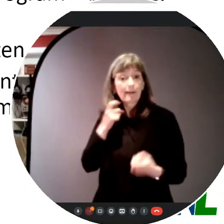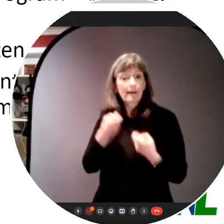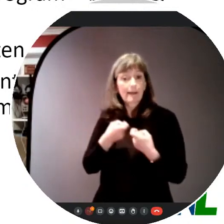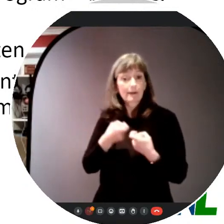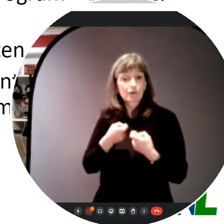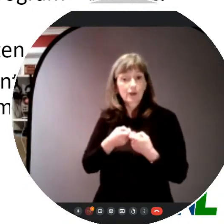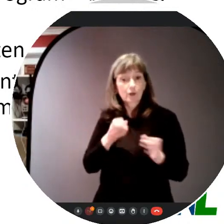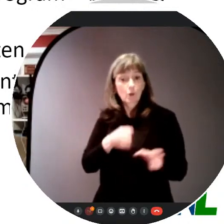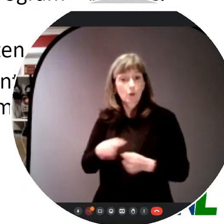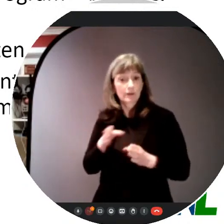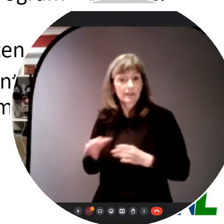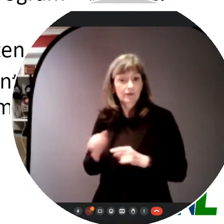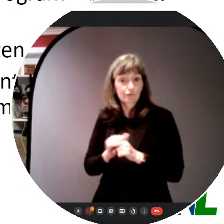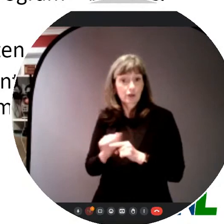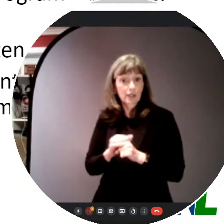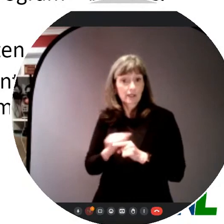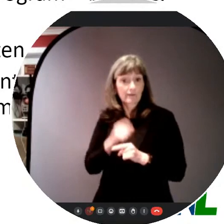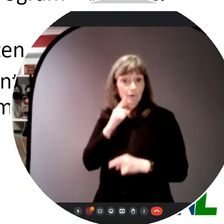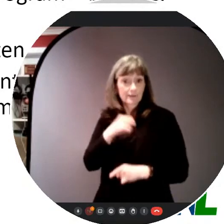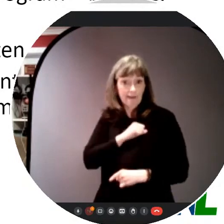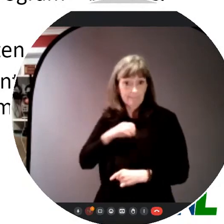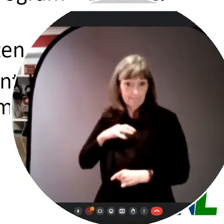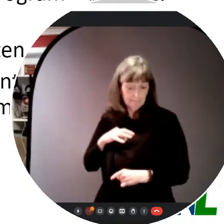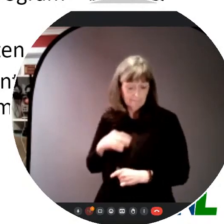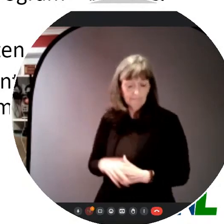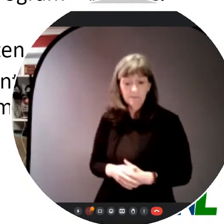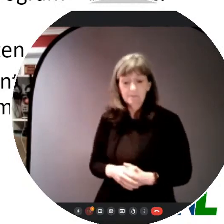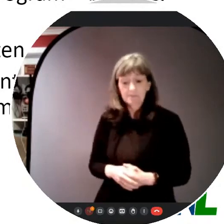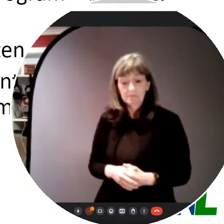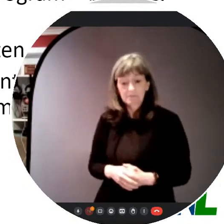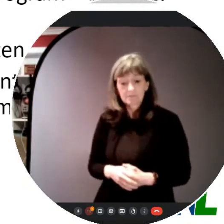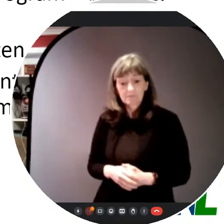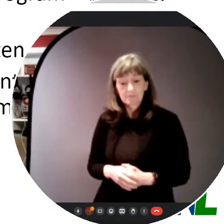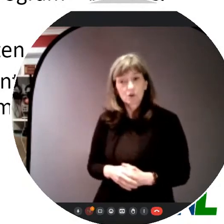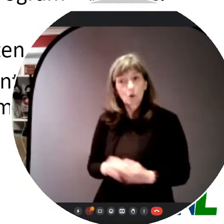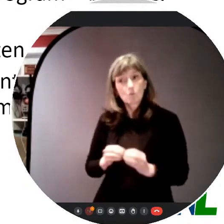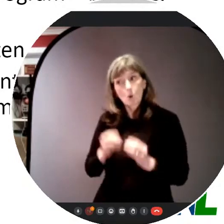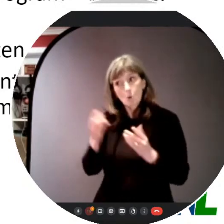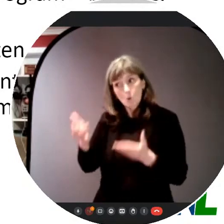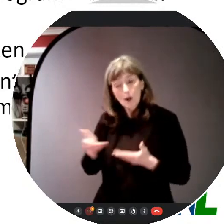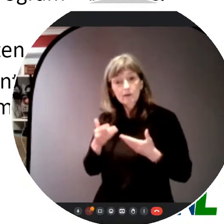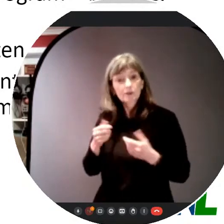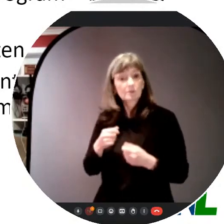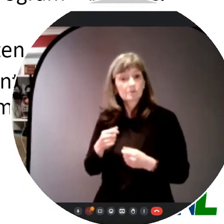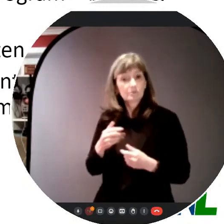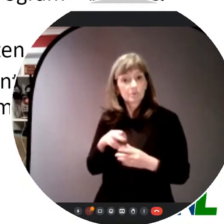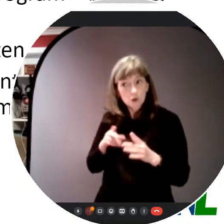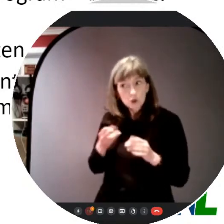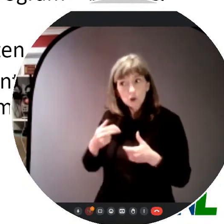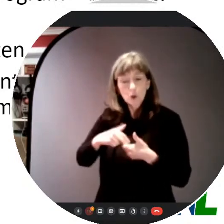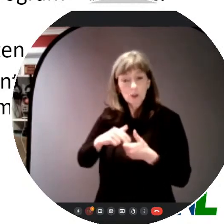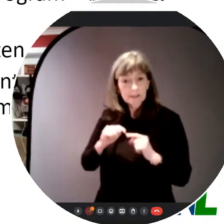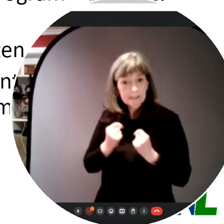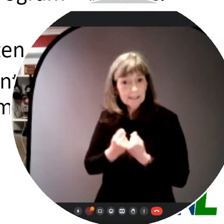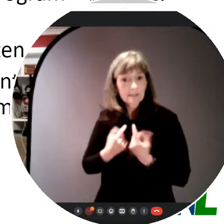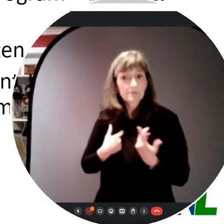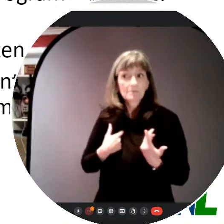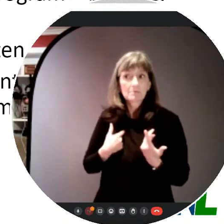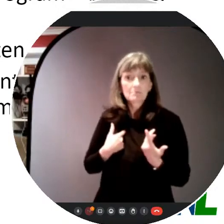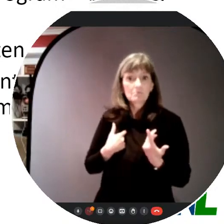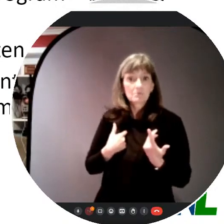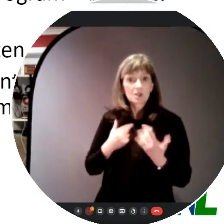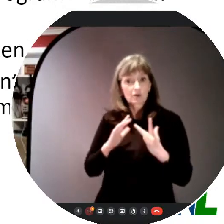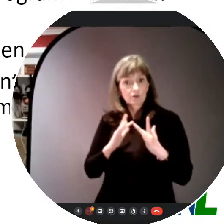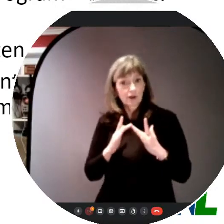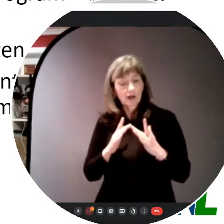training platform for employees. Make them more welcome as they come in, and then when they're more welcome and they're vested, that's what